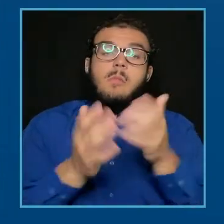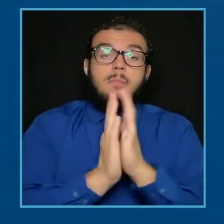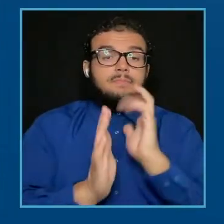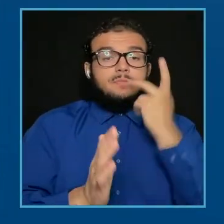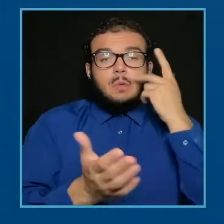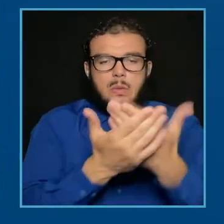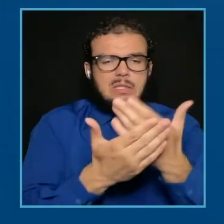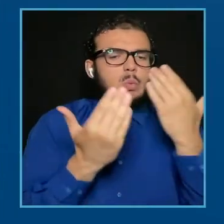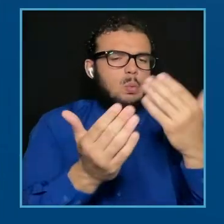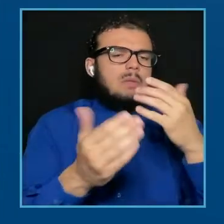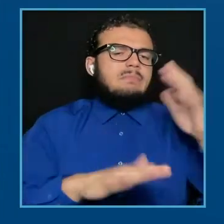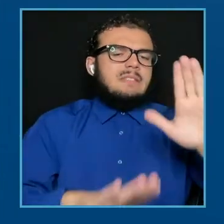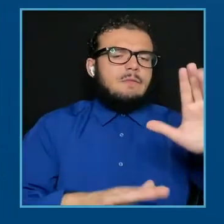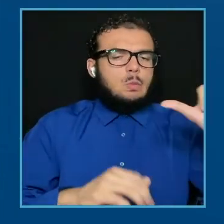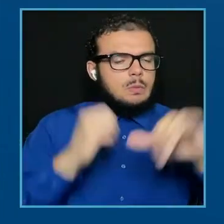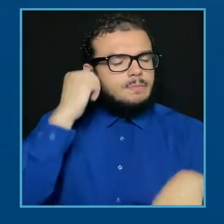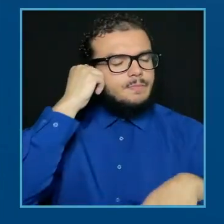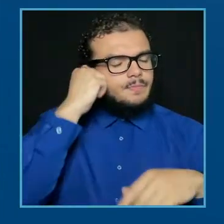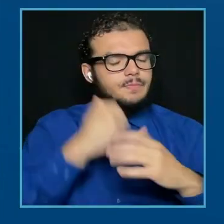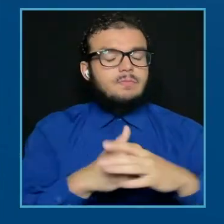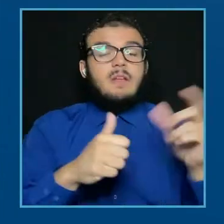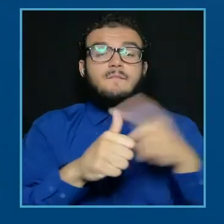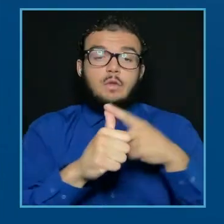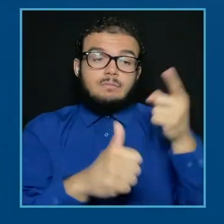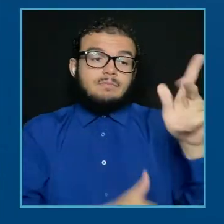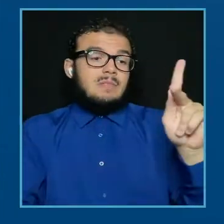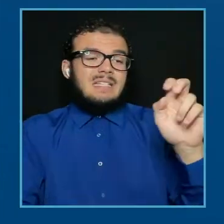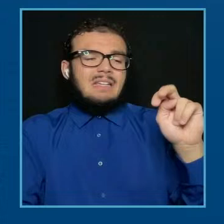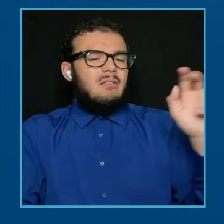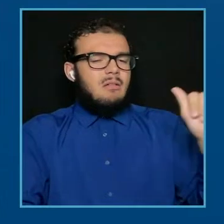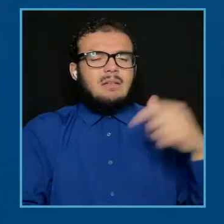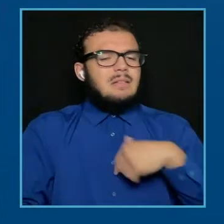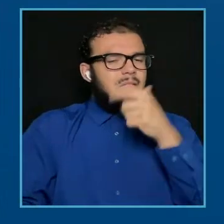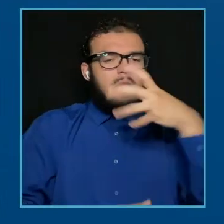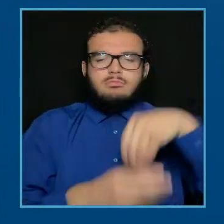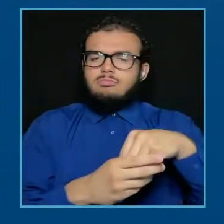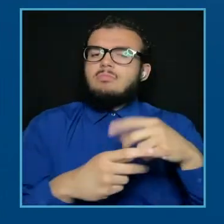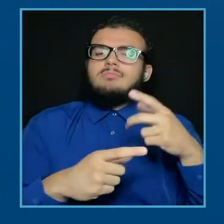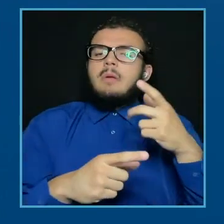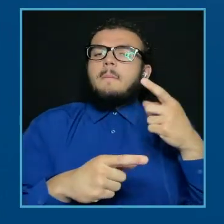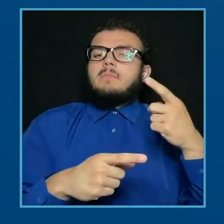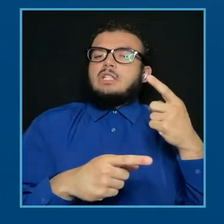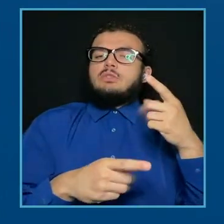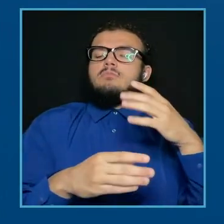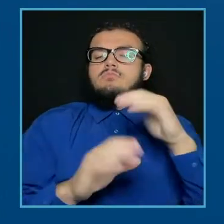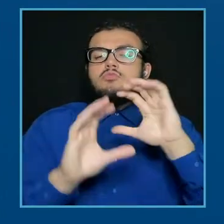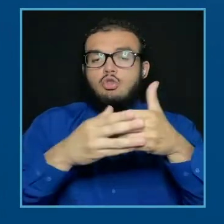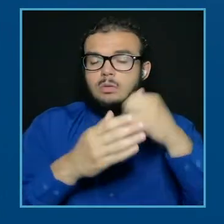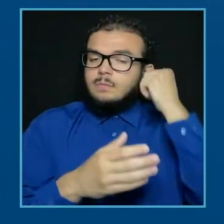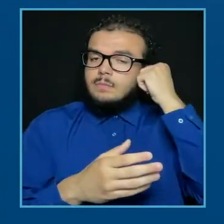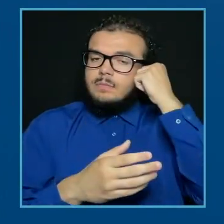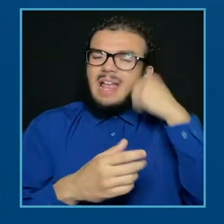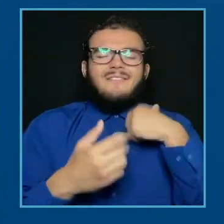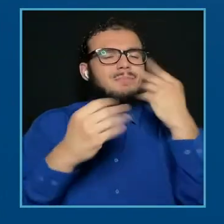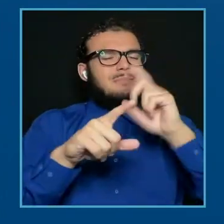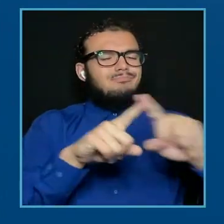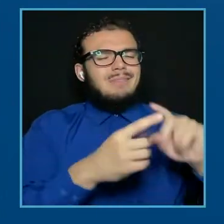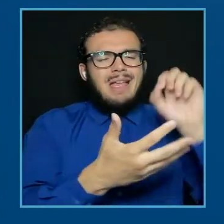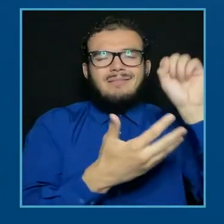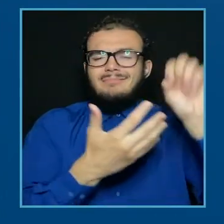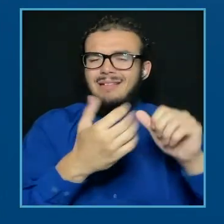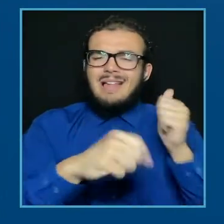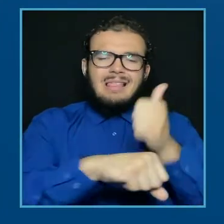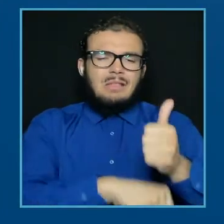testify. First, Vice Chair Kenyatta is not a proper party in this challenge. The challenge asserts numerous allegations regarding a flawed